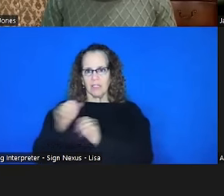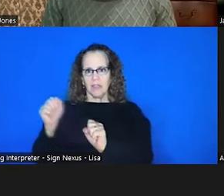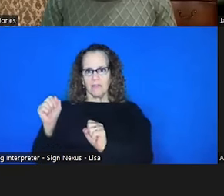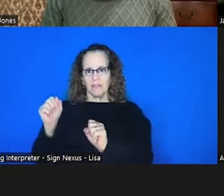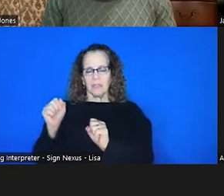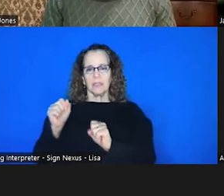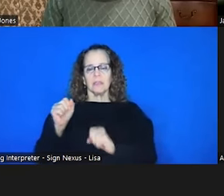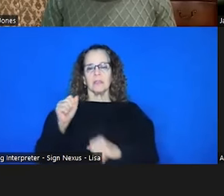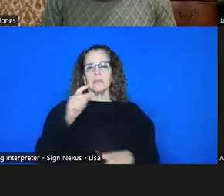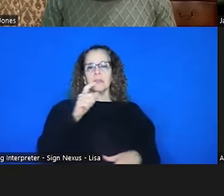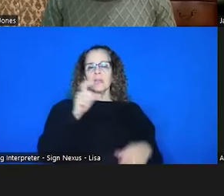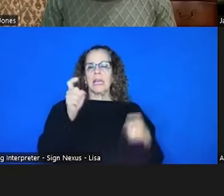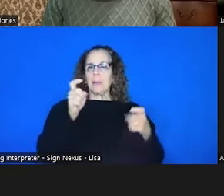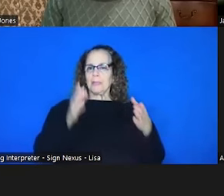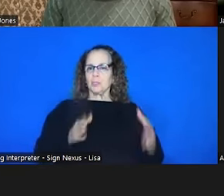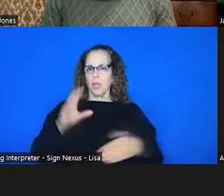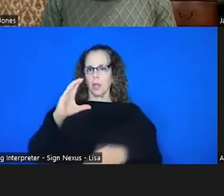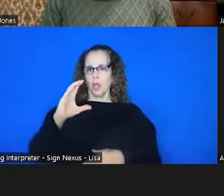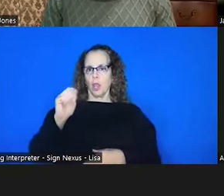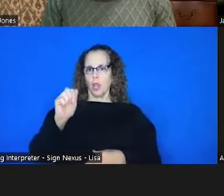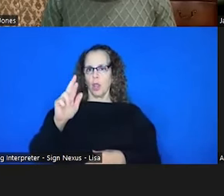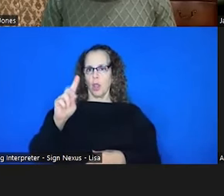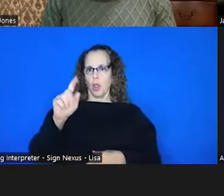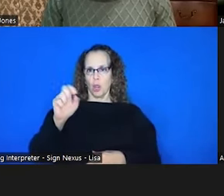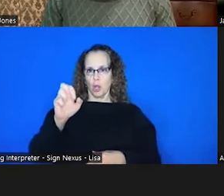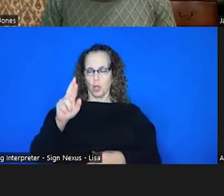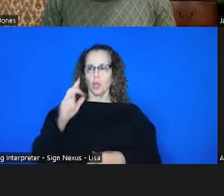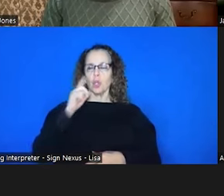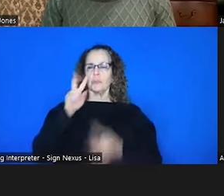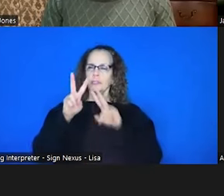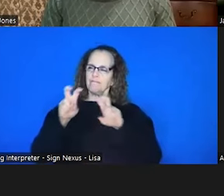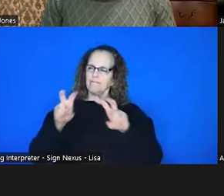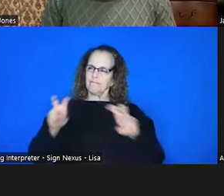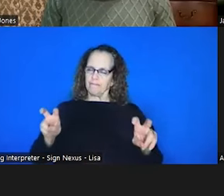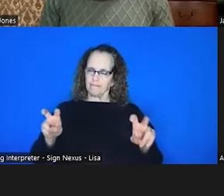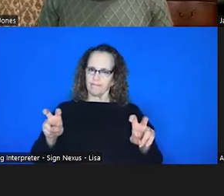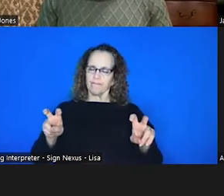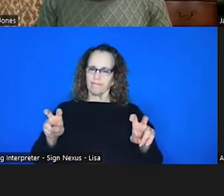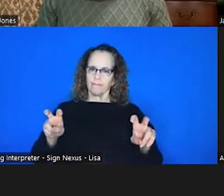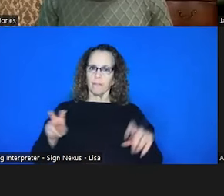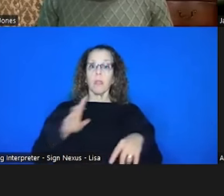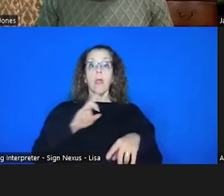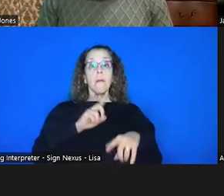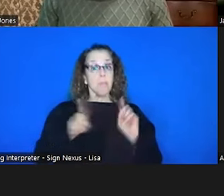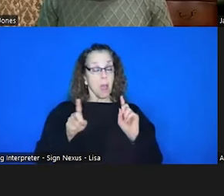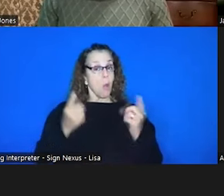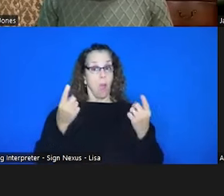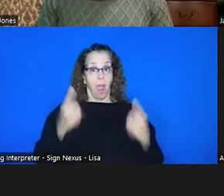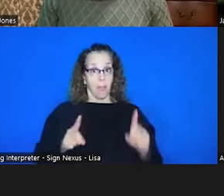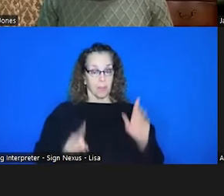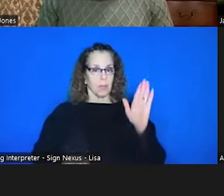very long time, but it was accelerated by a lawsuit, Lopez v. New York, where